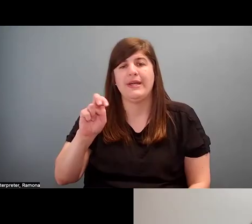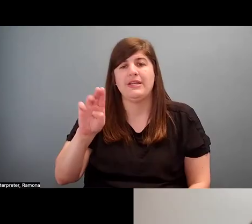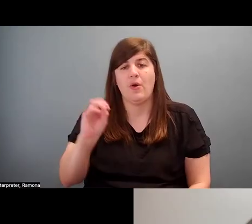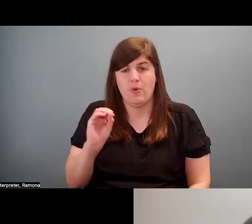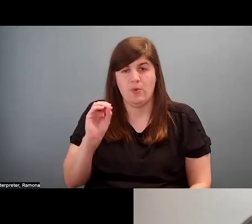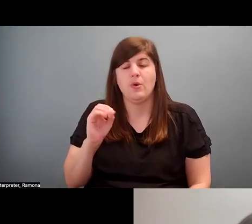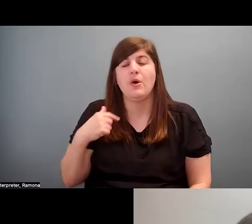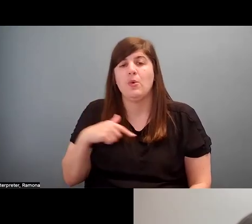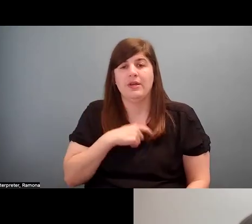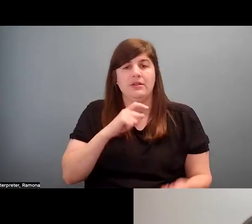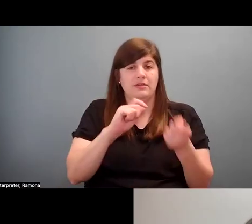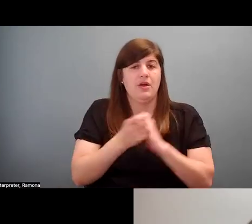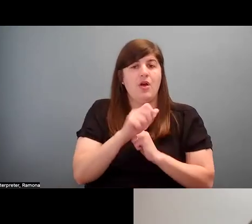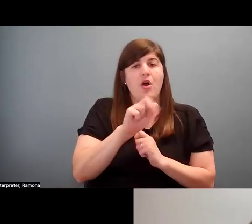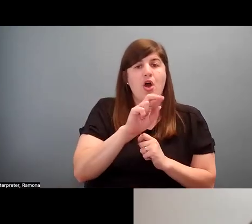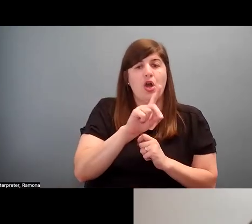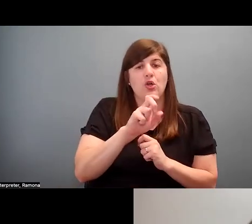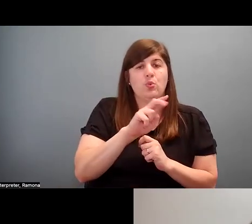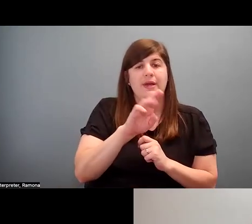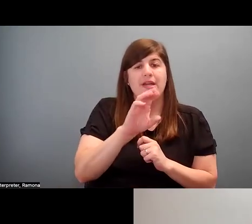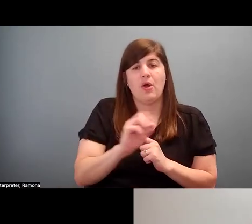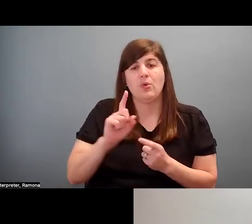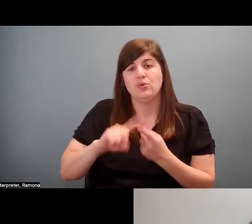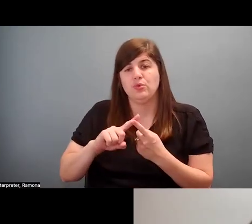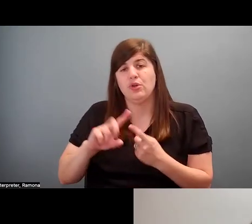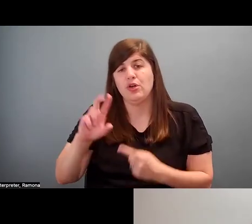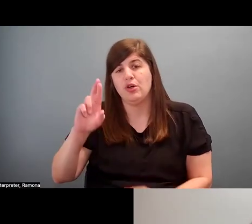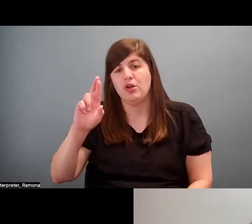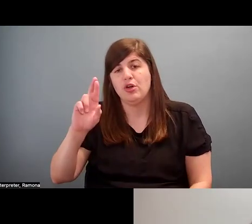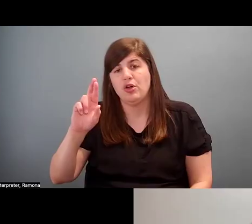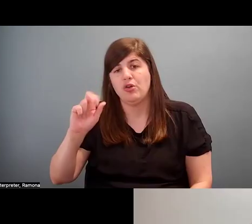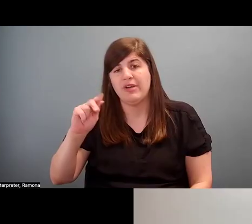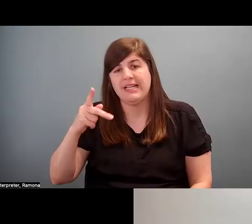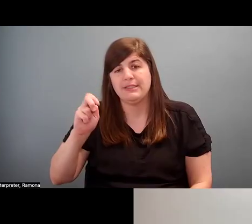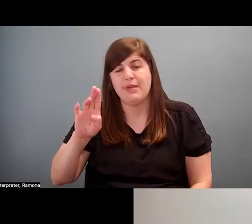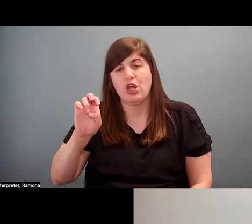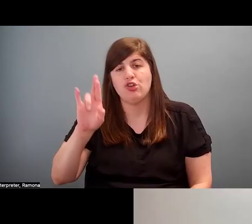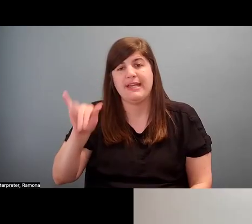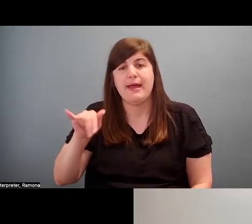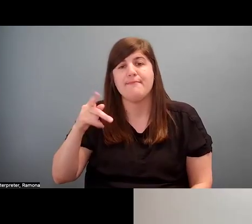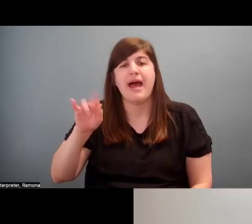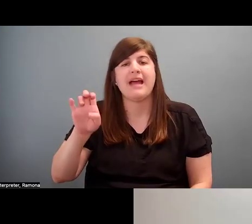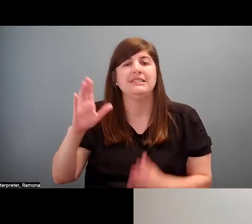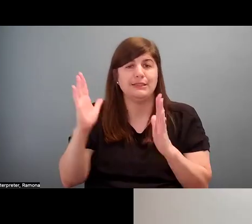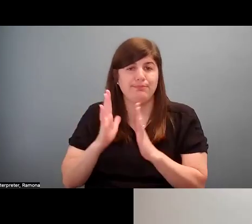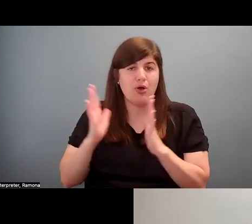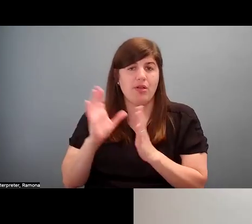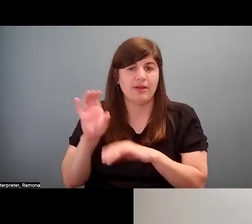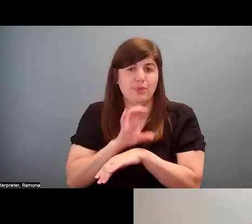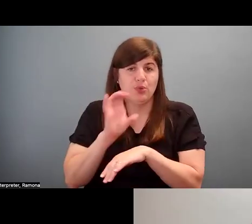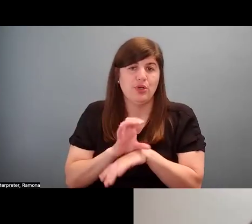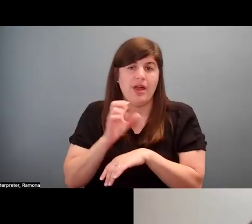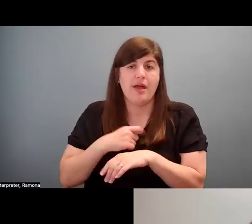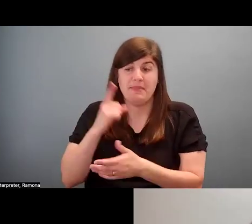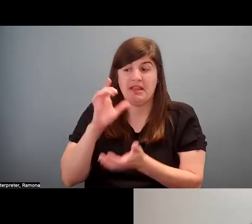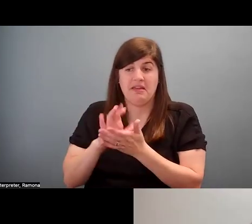changing now from the Arduino to a Raspberry Pi, which is just a different type of small computer. I believe